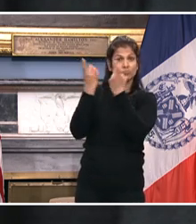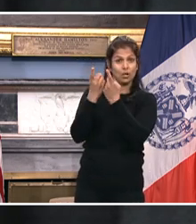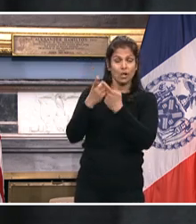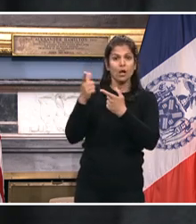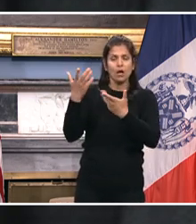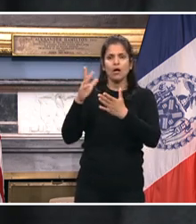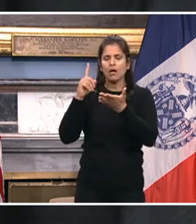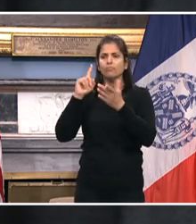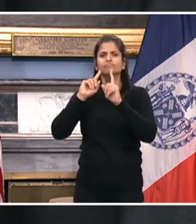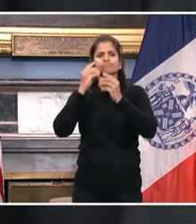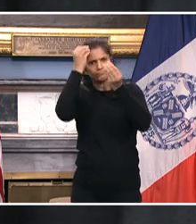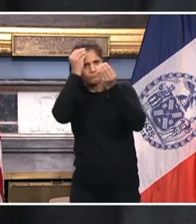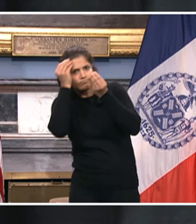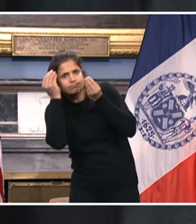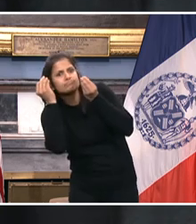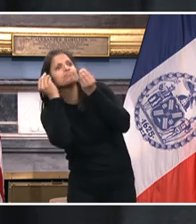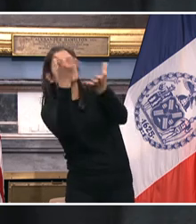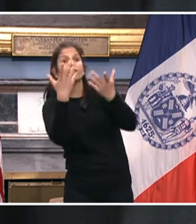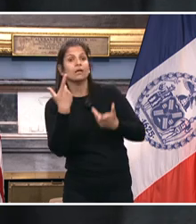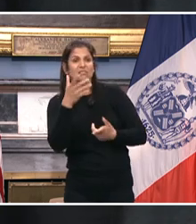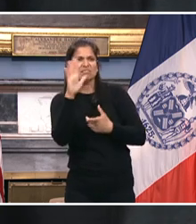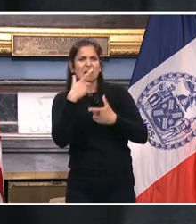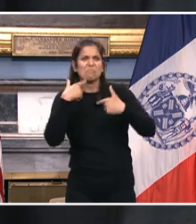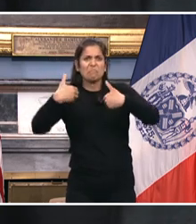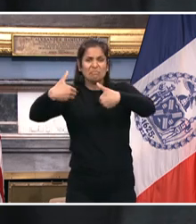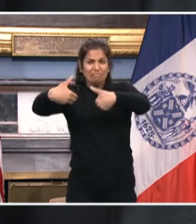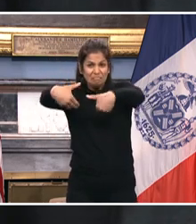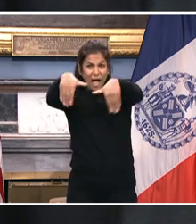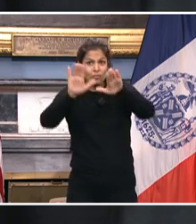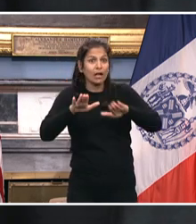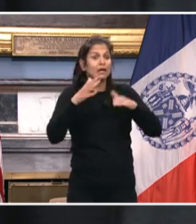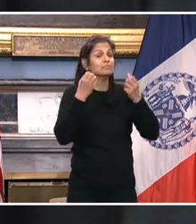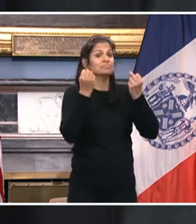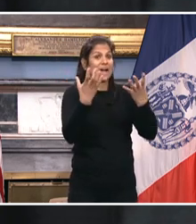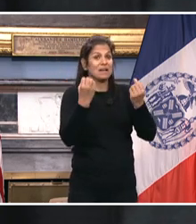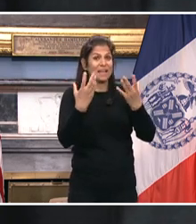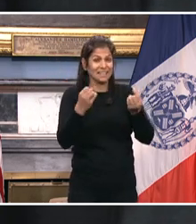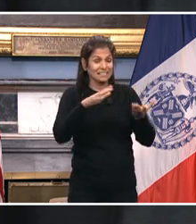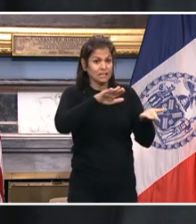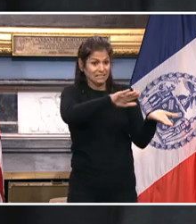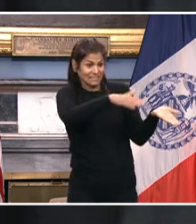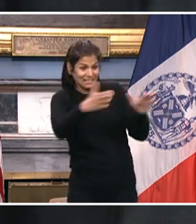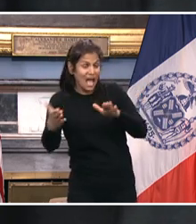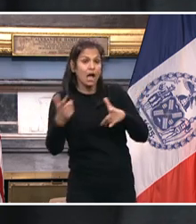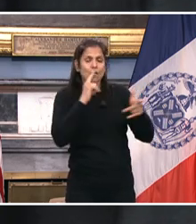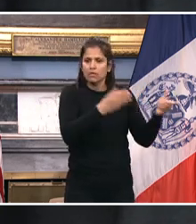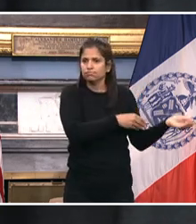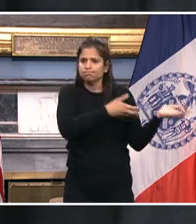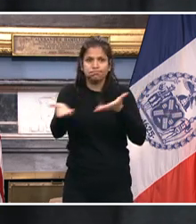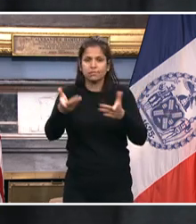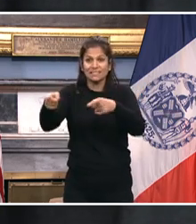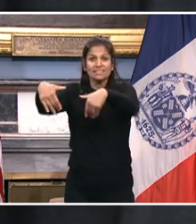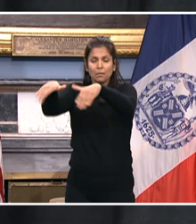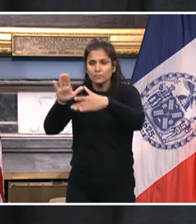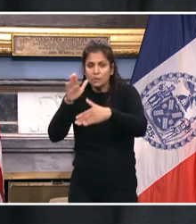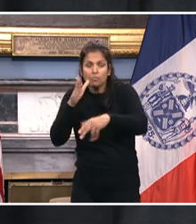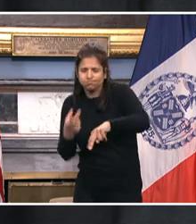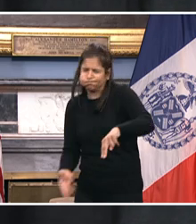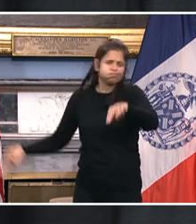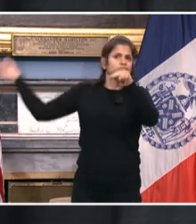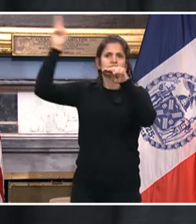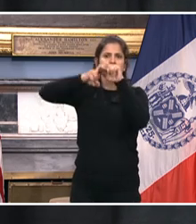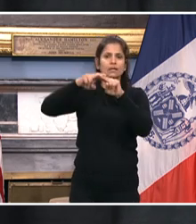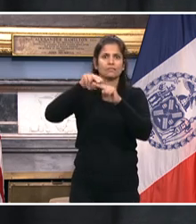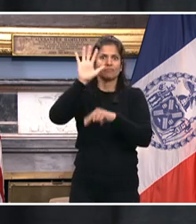attribute this increase? Okay. So I'm going to look to Freddie. I think we put out very detailed tweets to